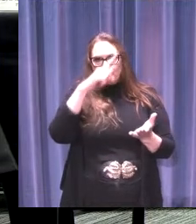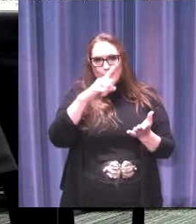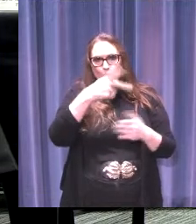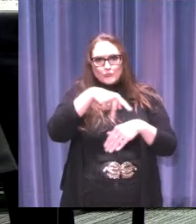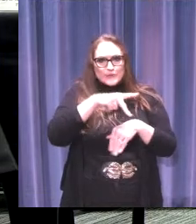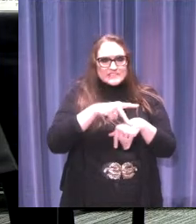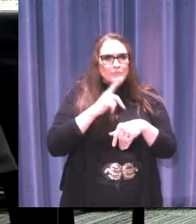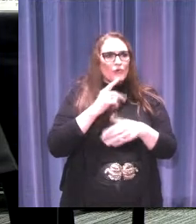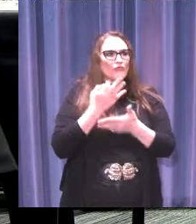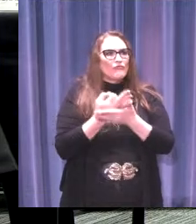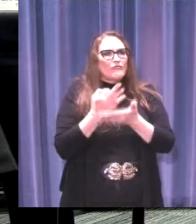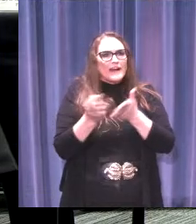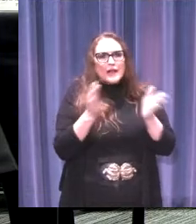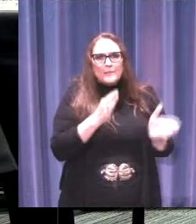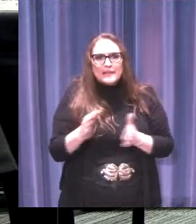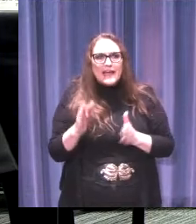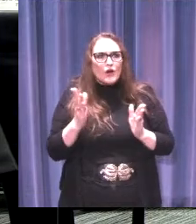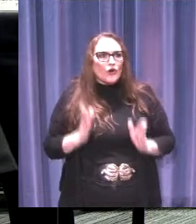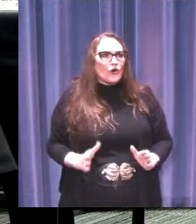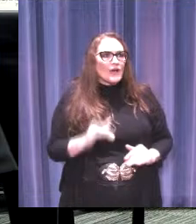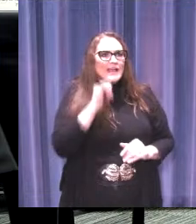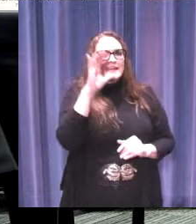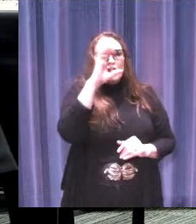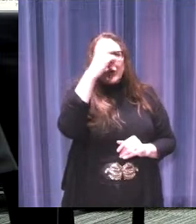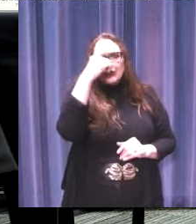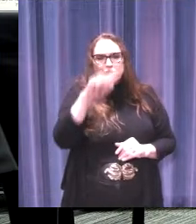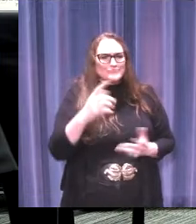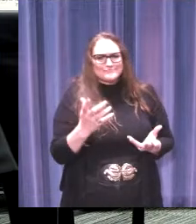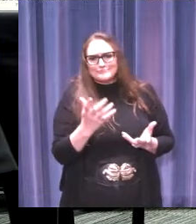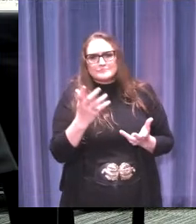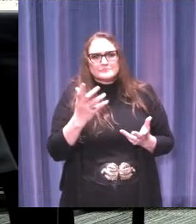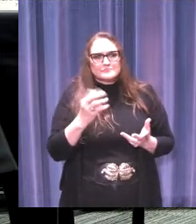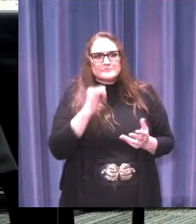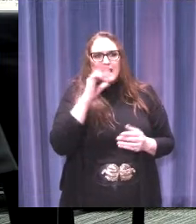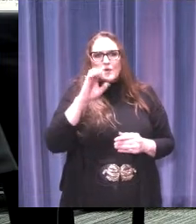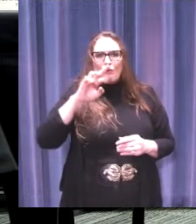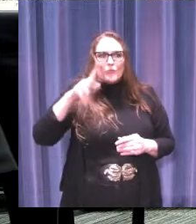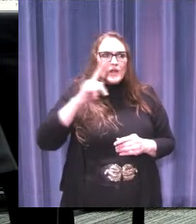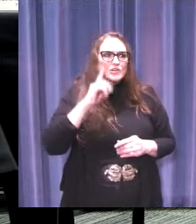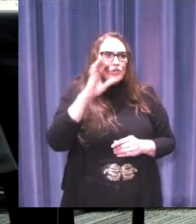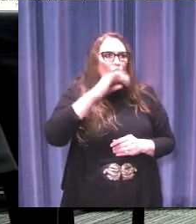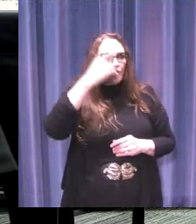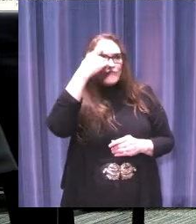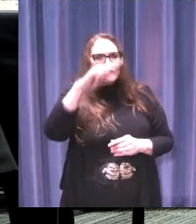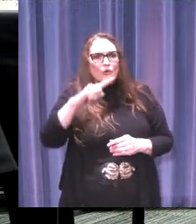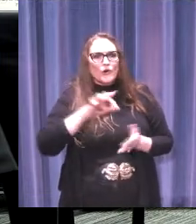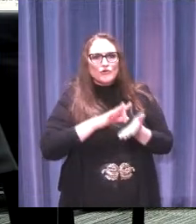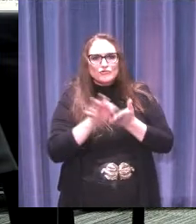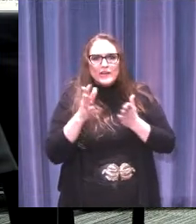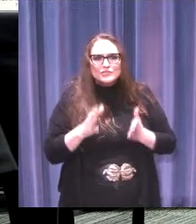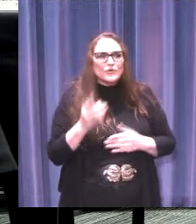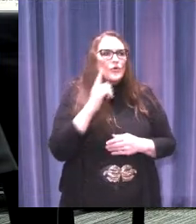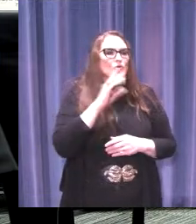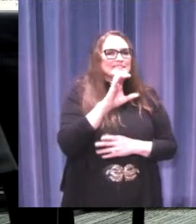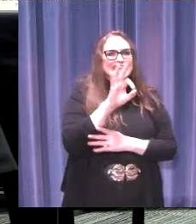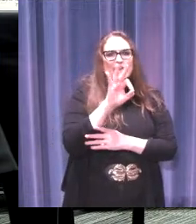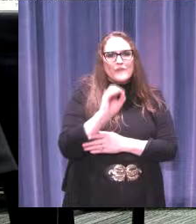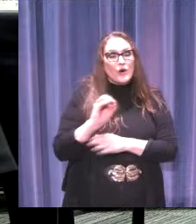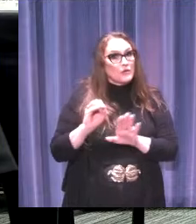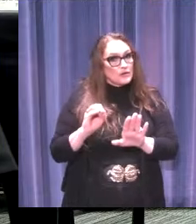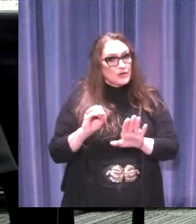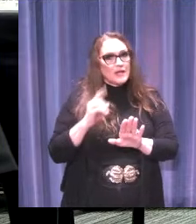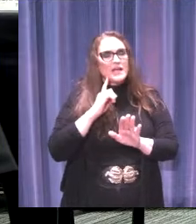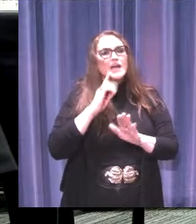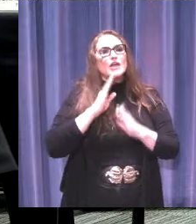principal financial planner. We are not looking for, we're not a corporation who's looking for a treasurer or a CFO. We are a